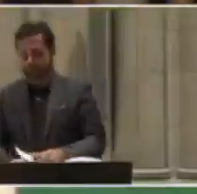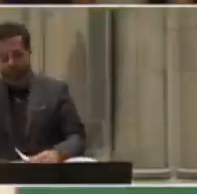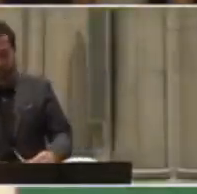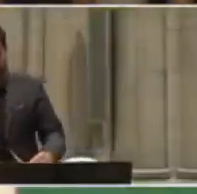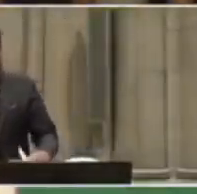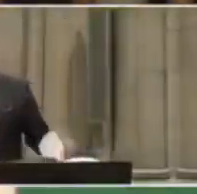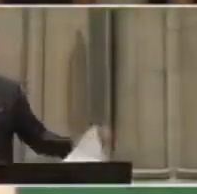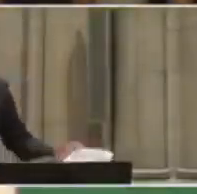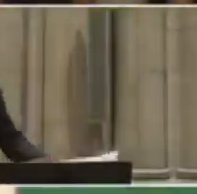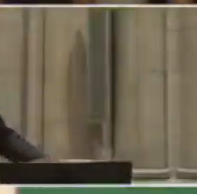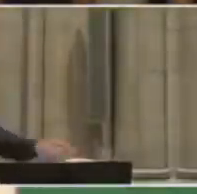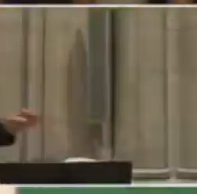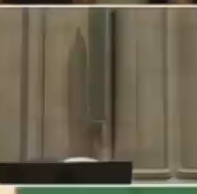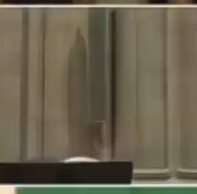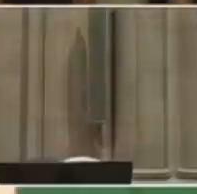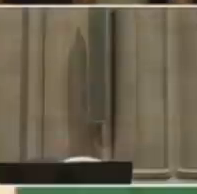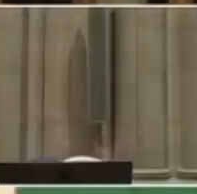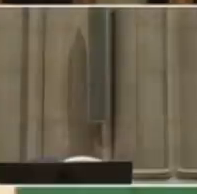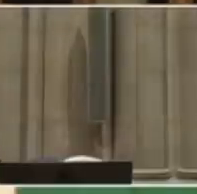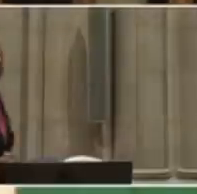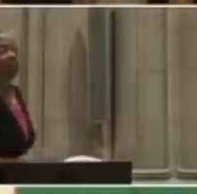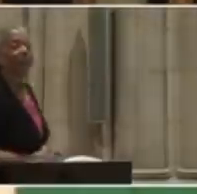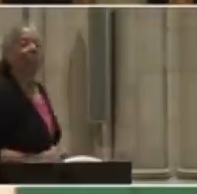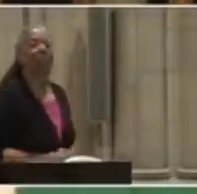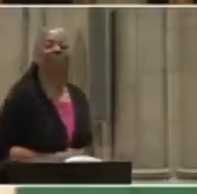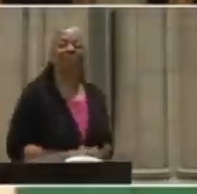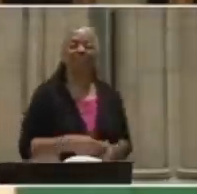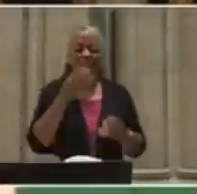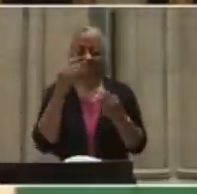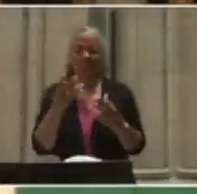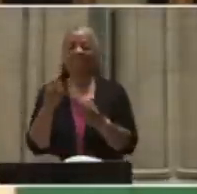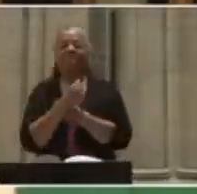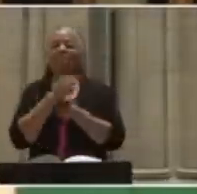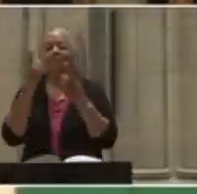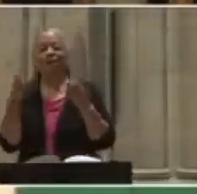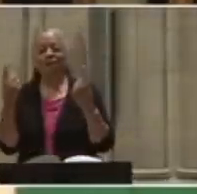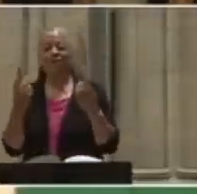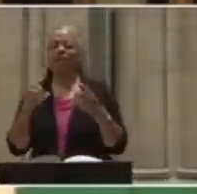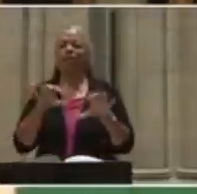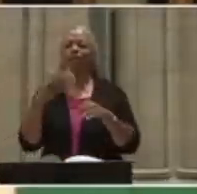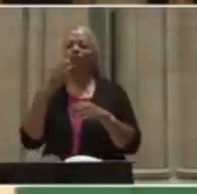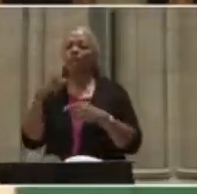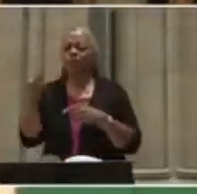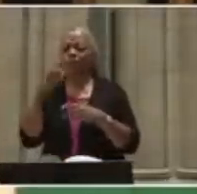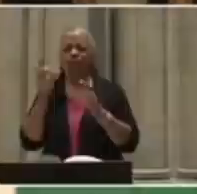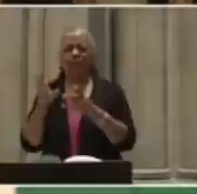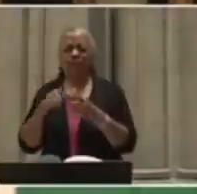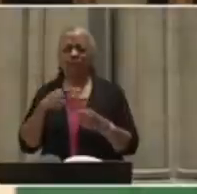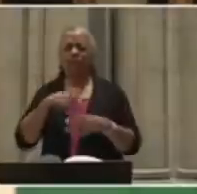Love your enemies, do good to those who hate you, bless those who curse you, pray for those who abuse